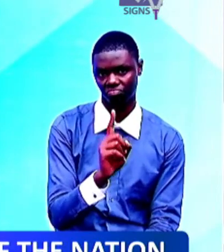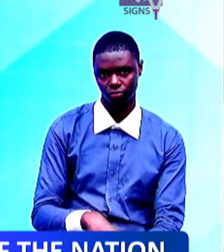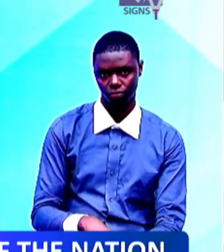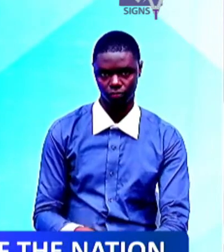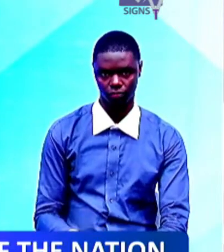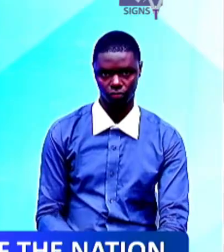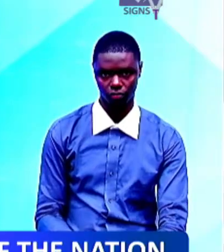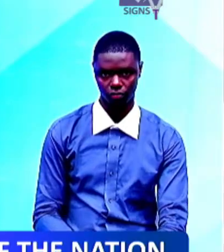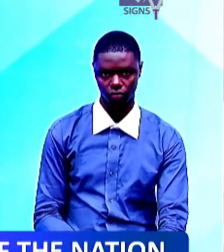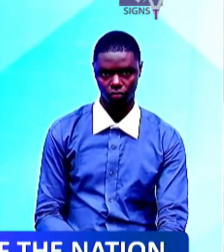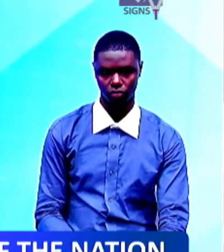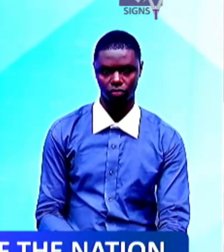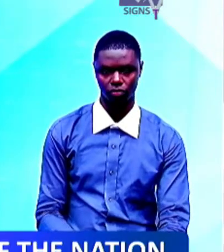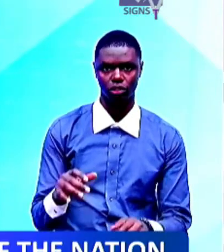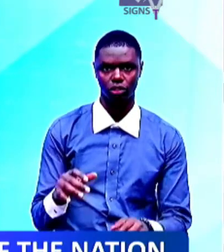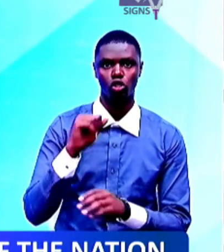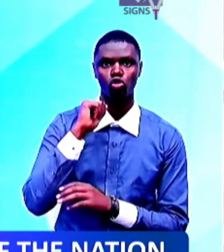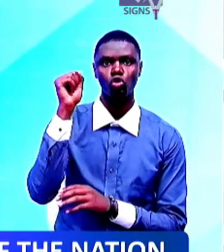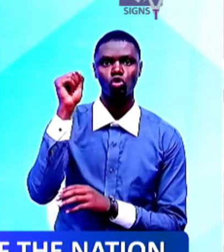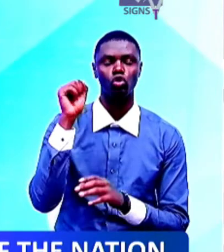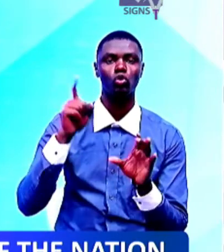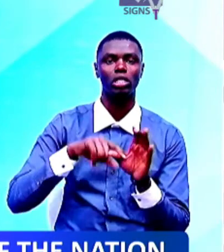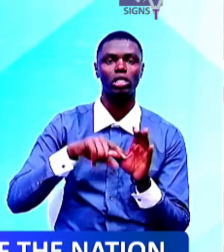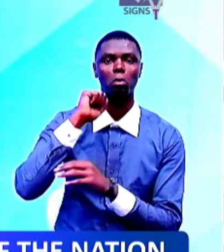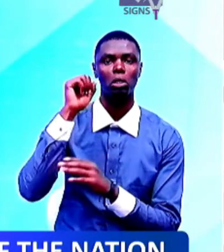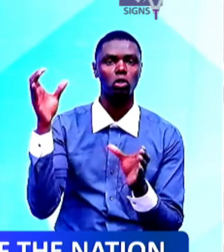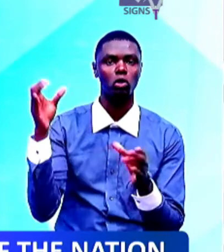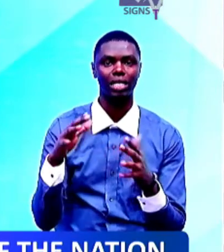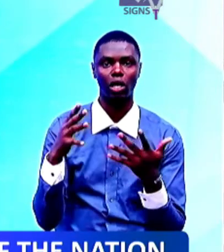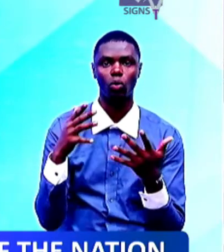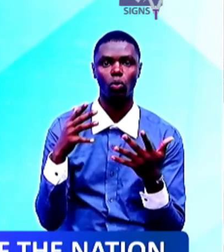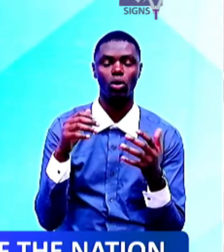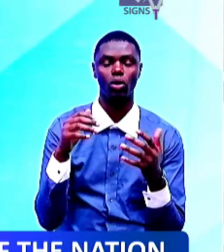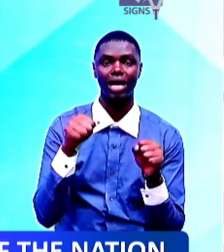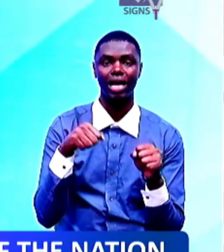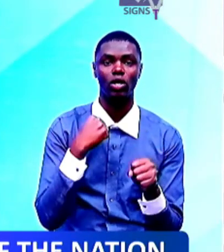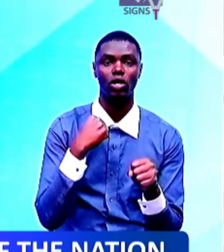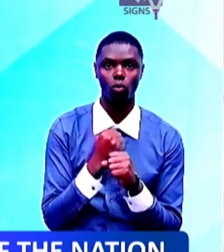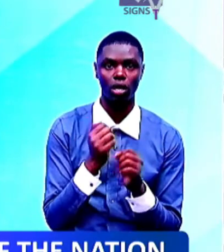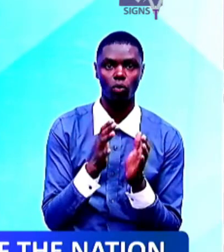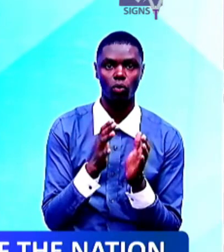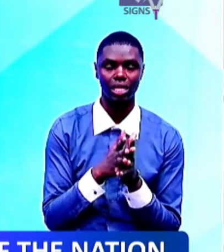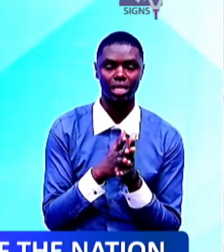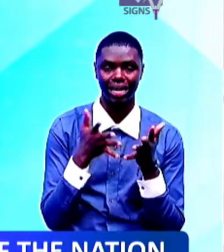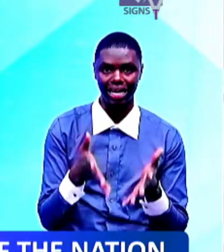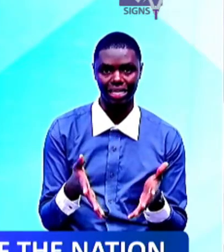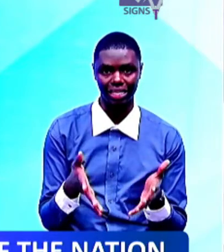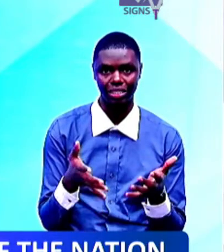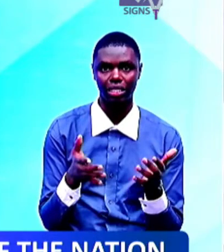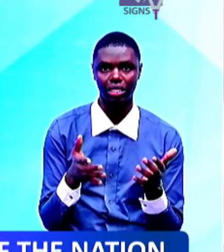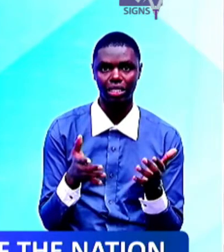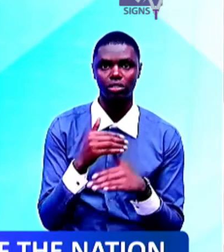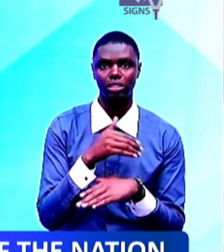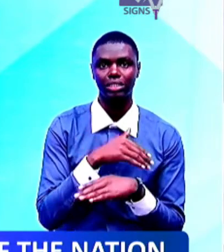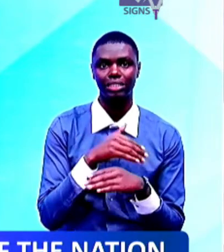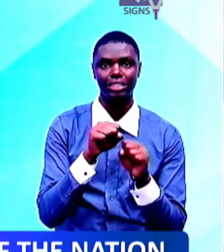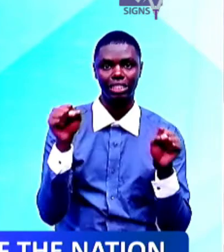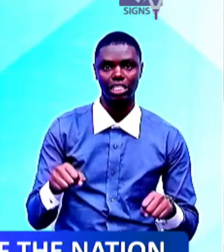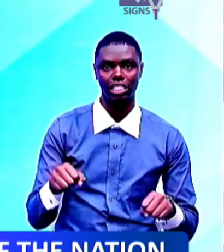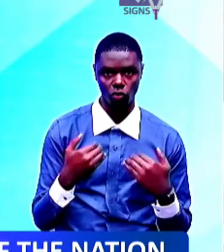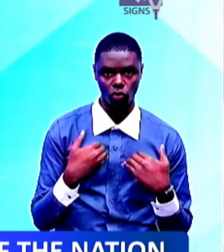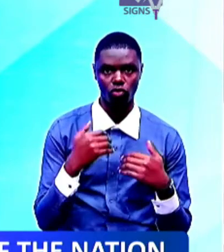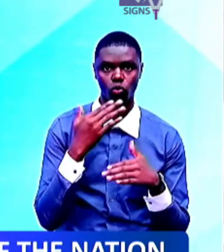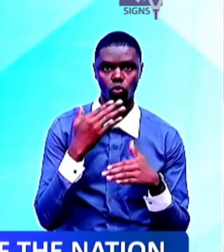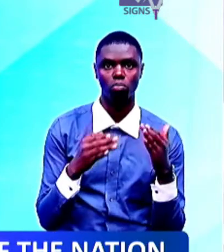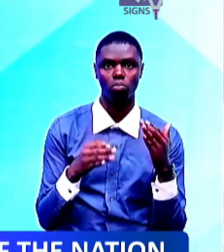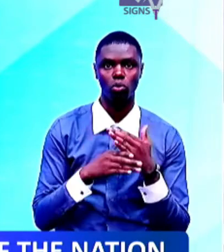parties. And how can we work within the current confines that we have to build a common agenda?